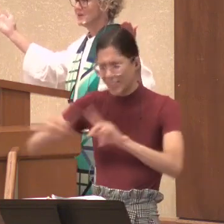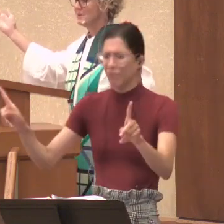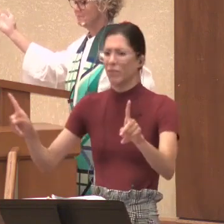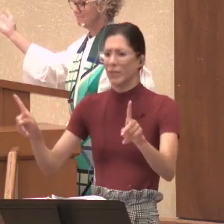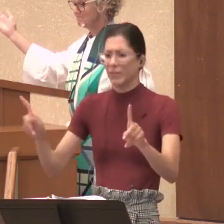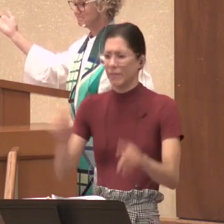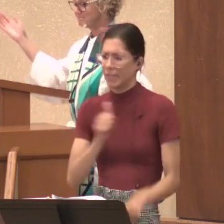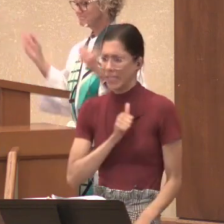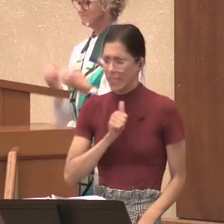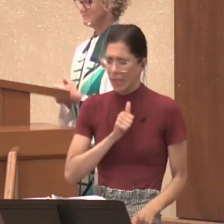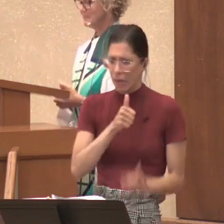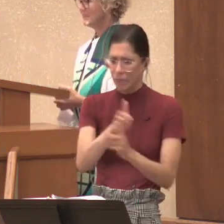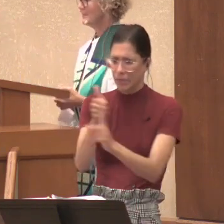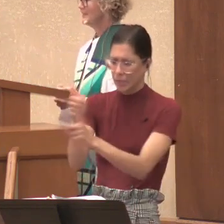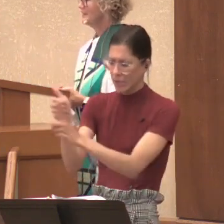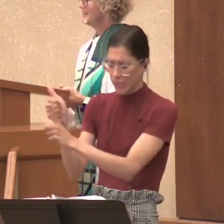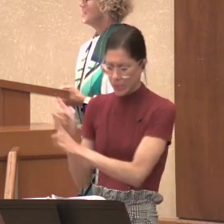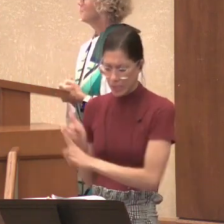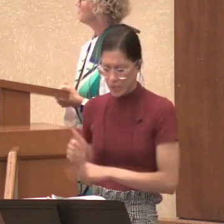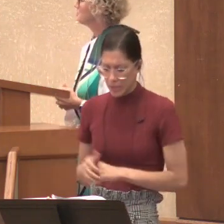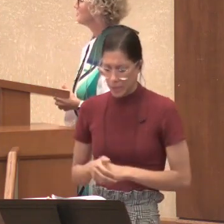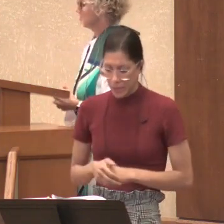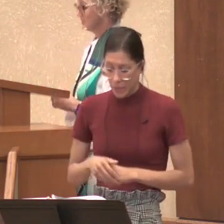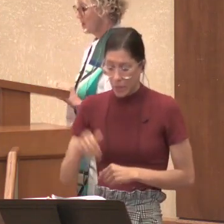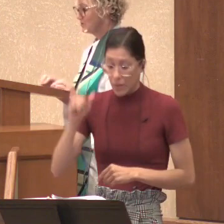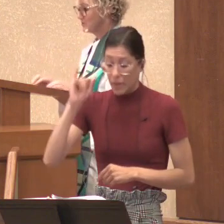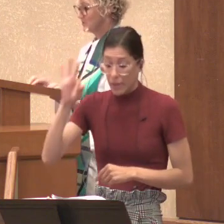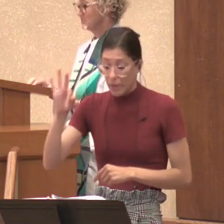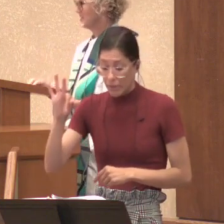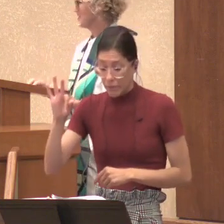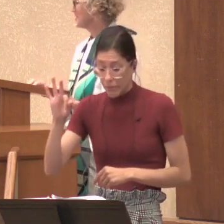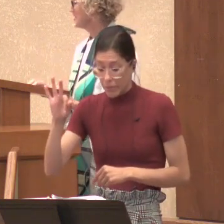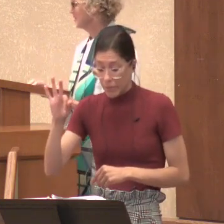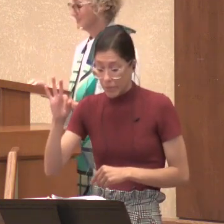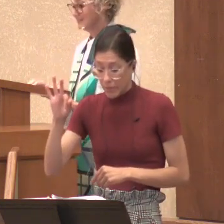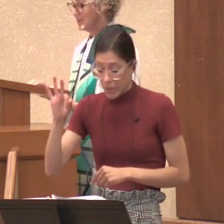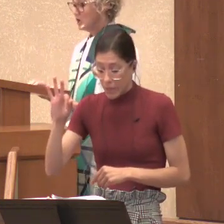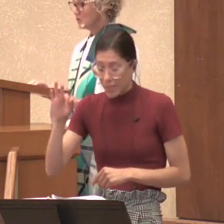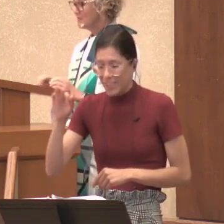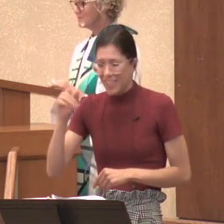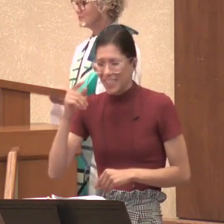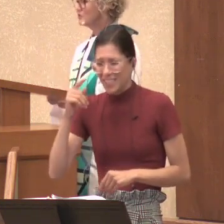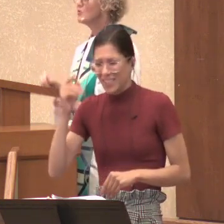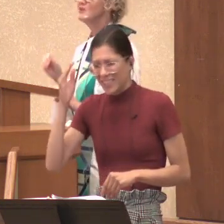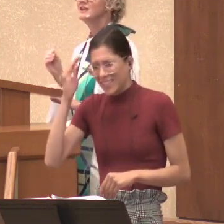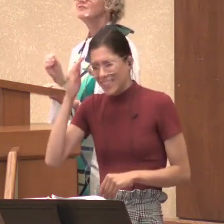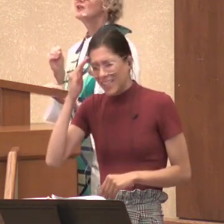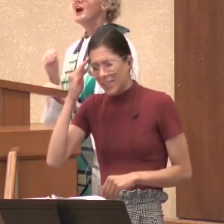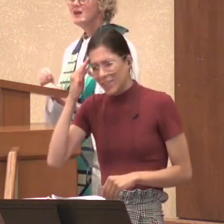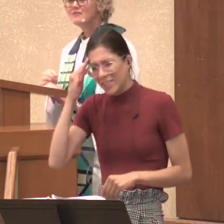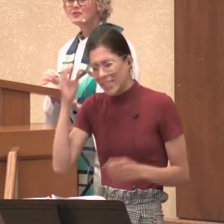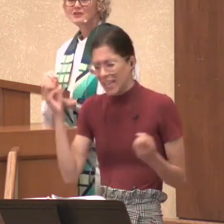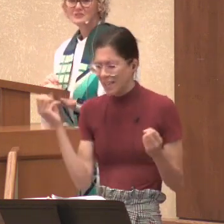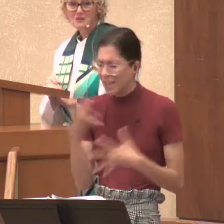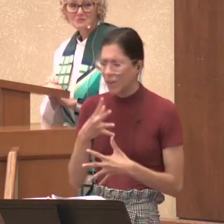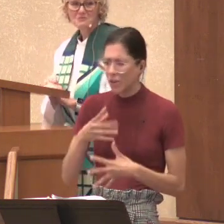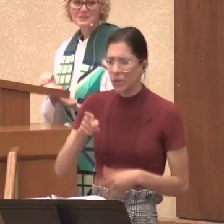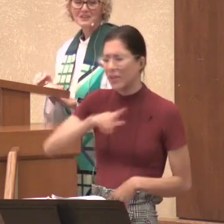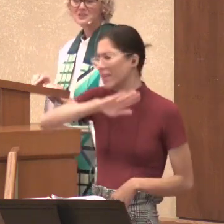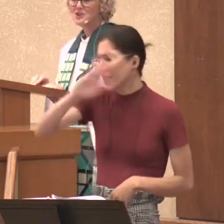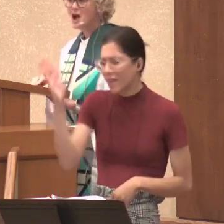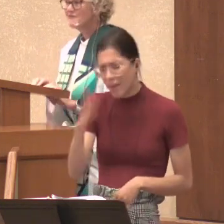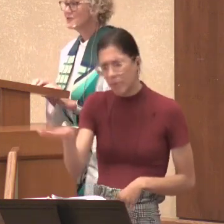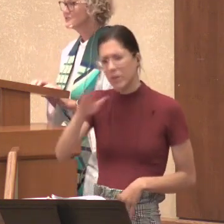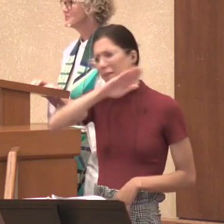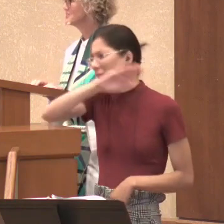from them. If this sounds scary, Remember that you are never, ever alone